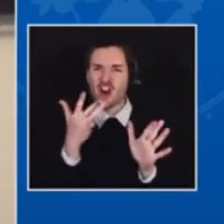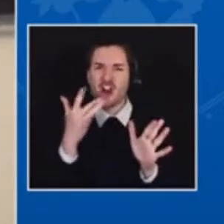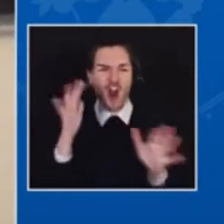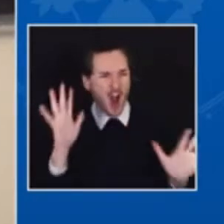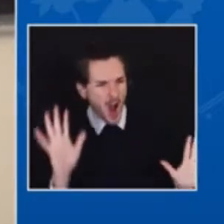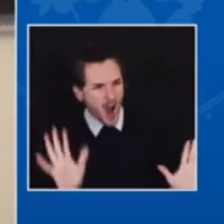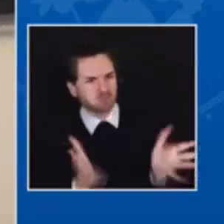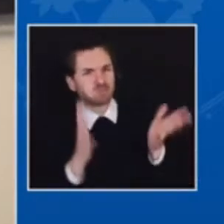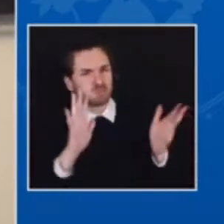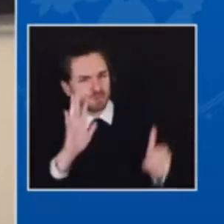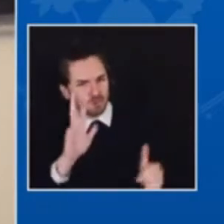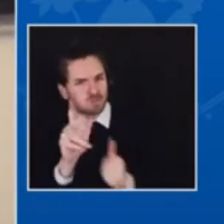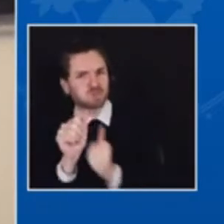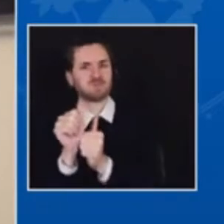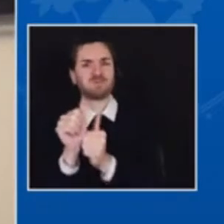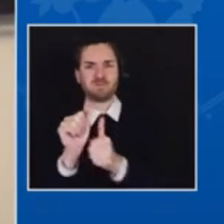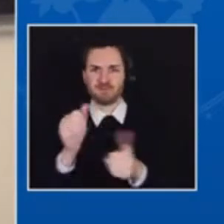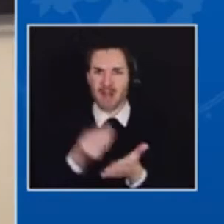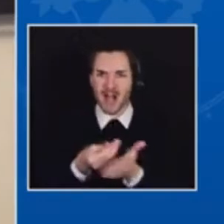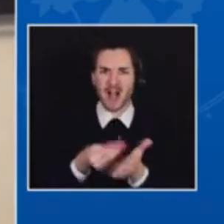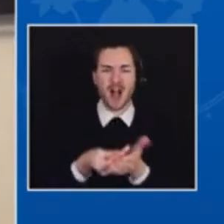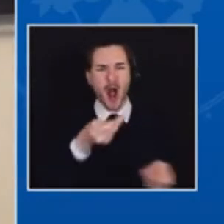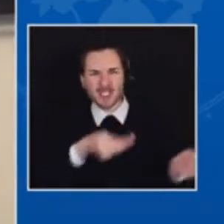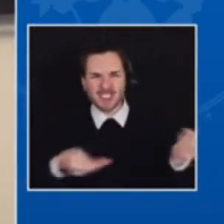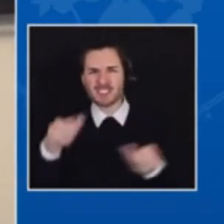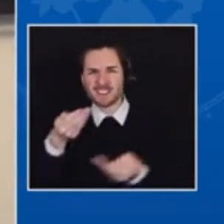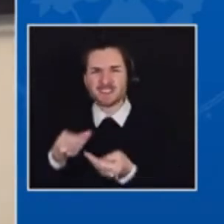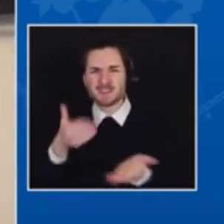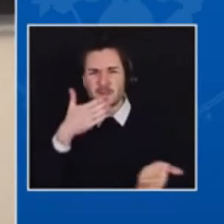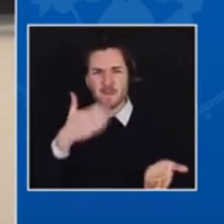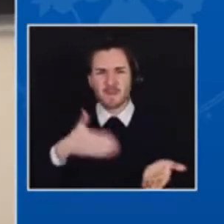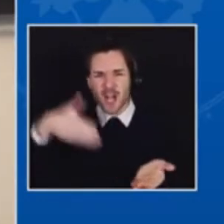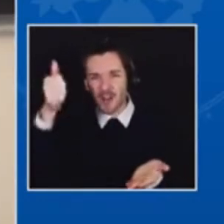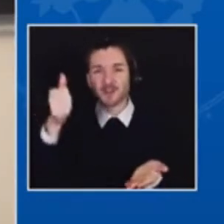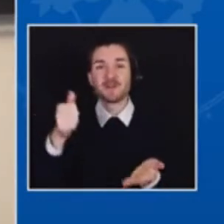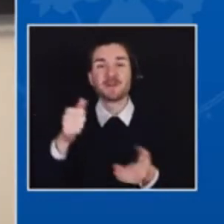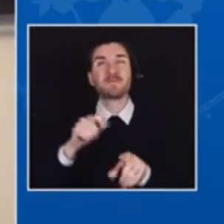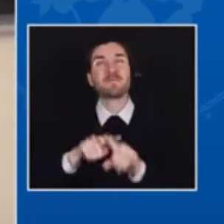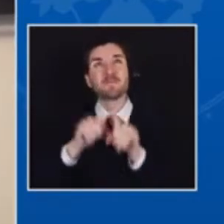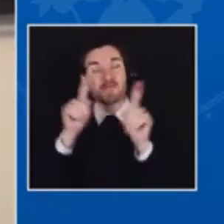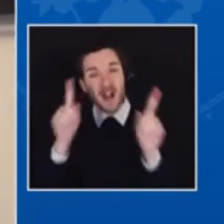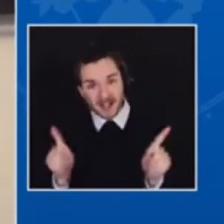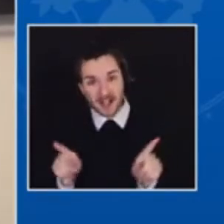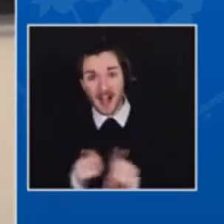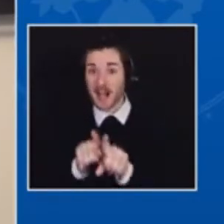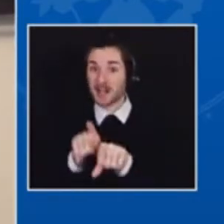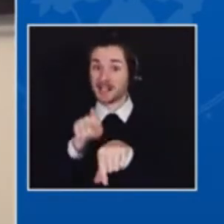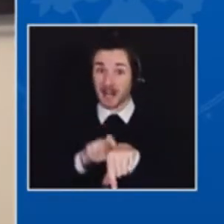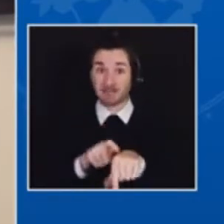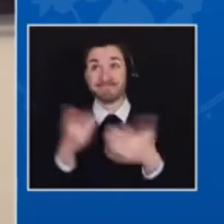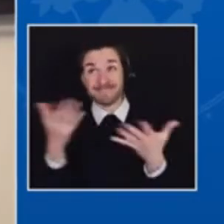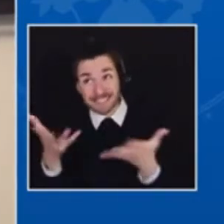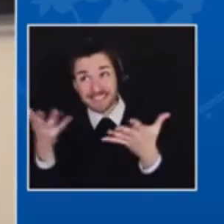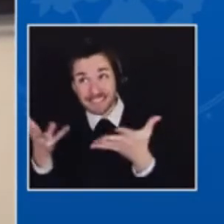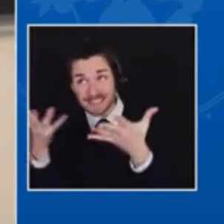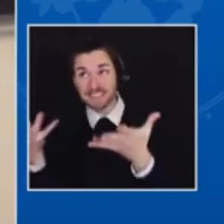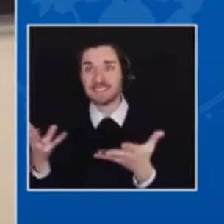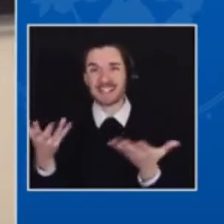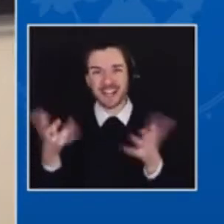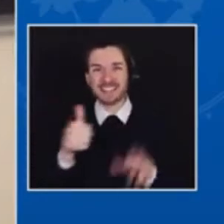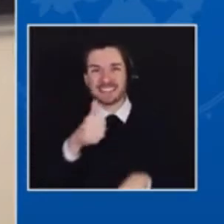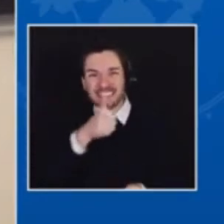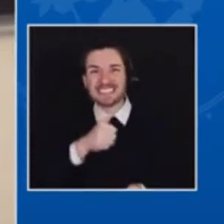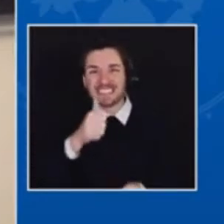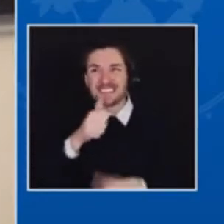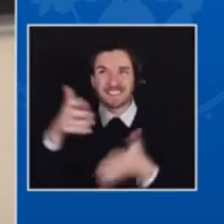there's a shared um view that or shared running out of patience happening um you know that's happening as we can see on Capitol Hill